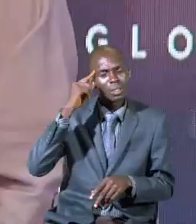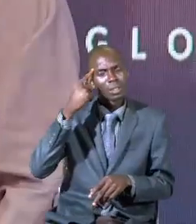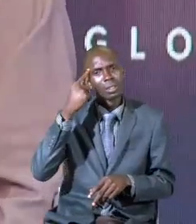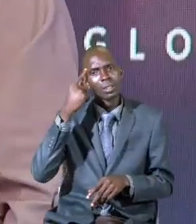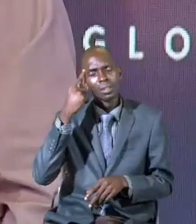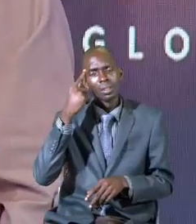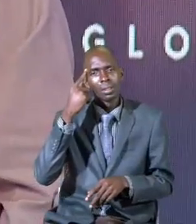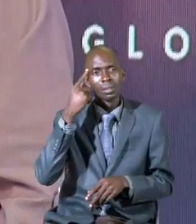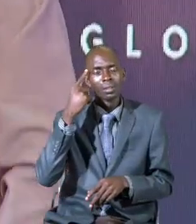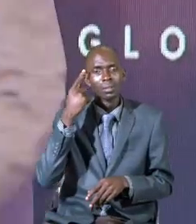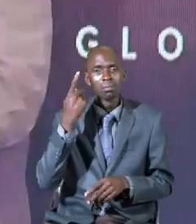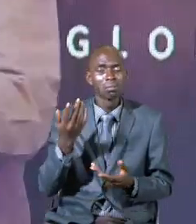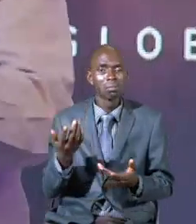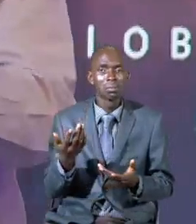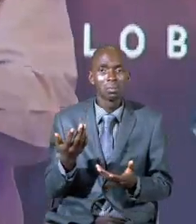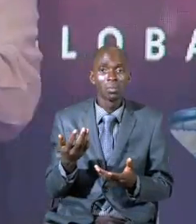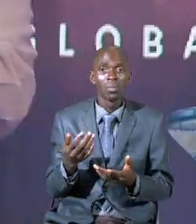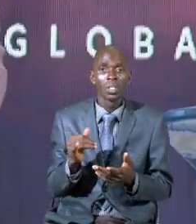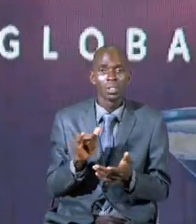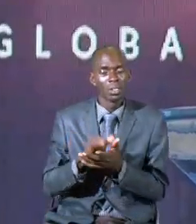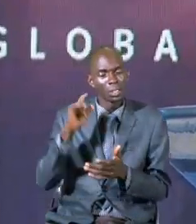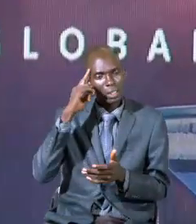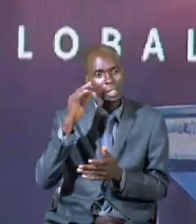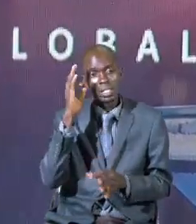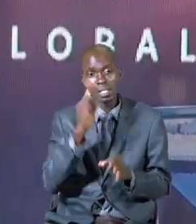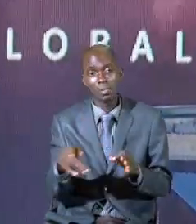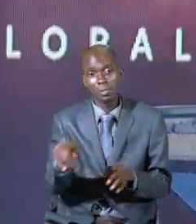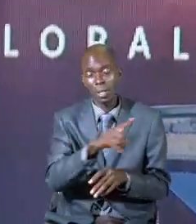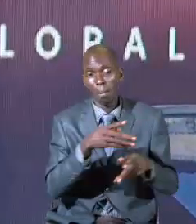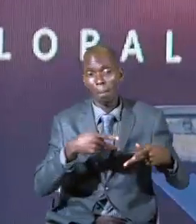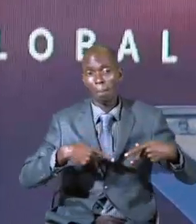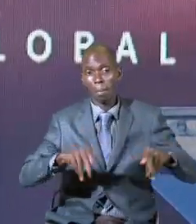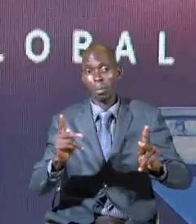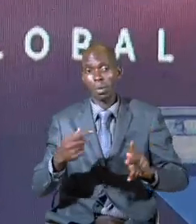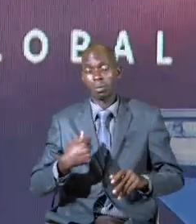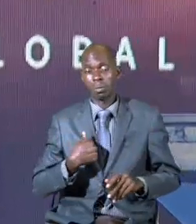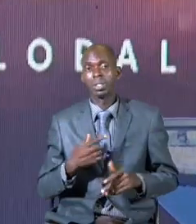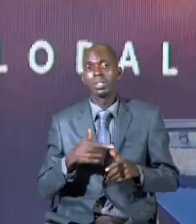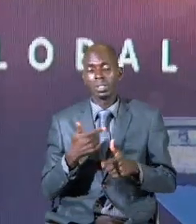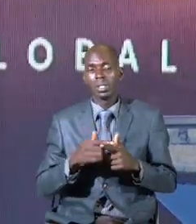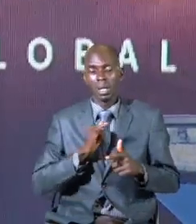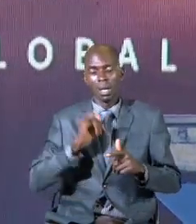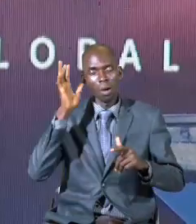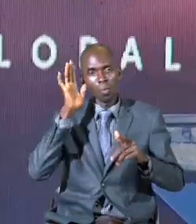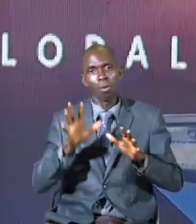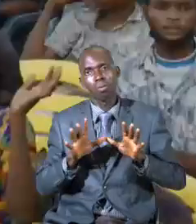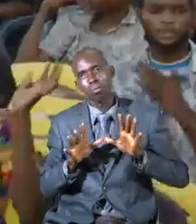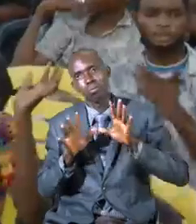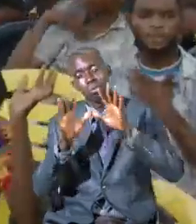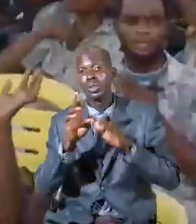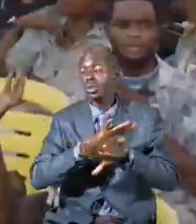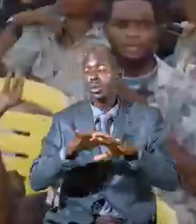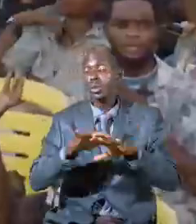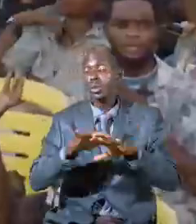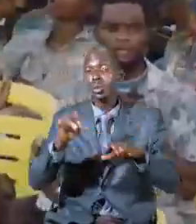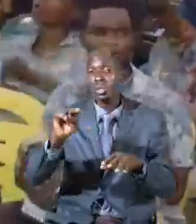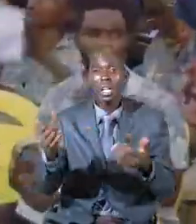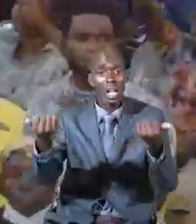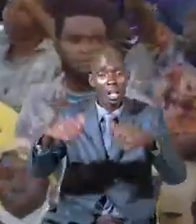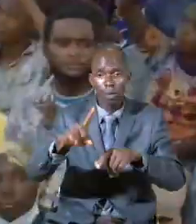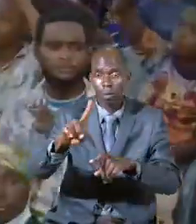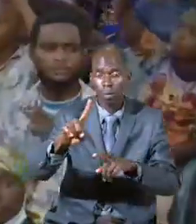will fly. You don't need anybody to give you a chance. God has given you a chance.